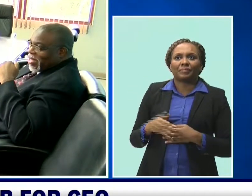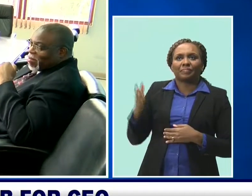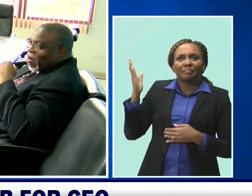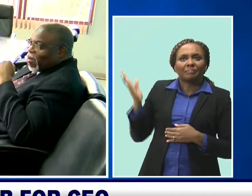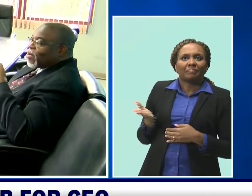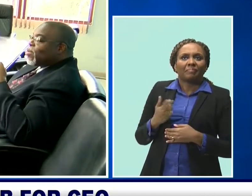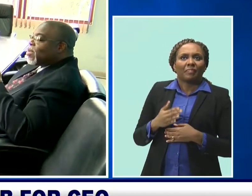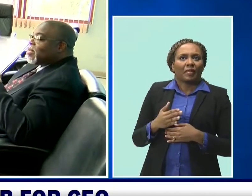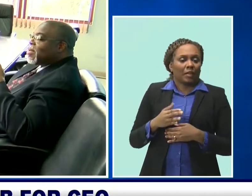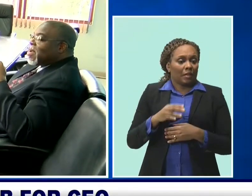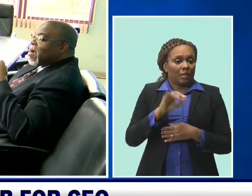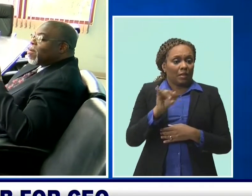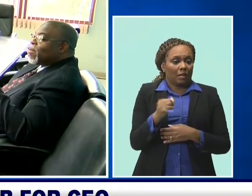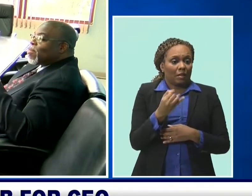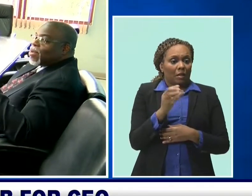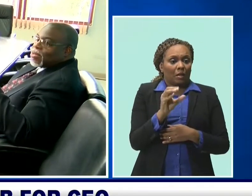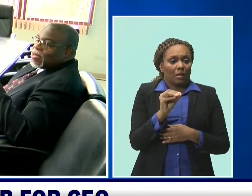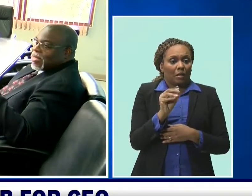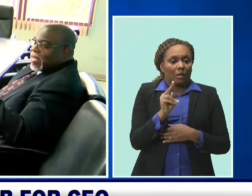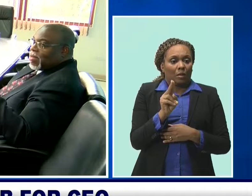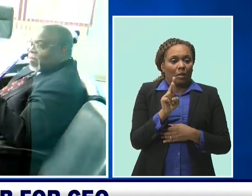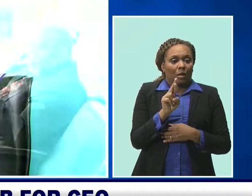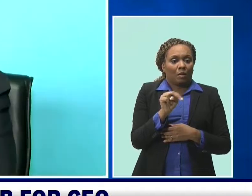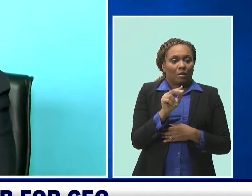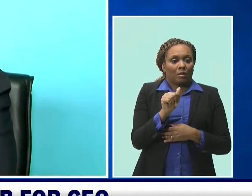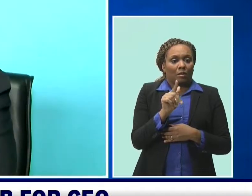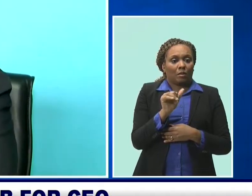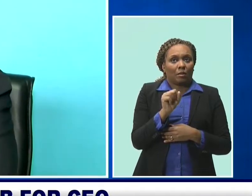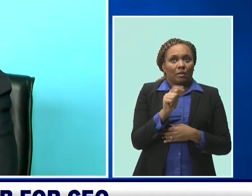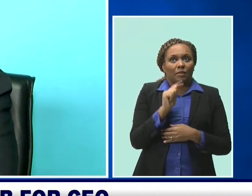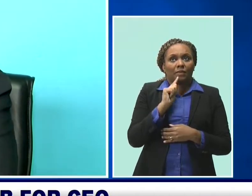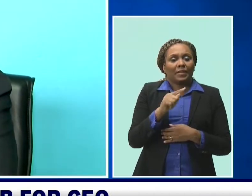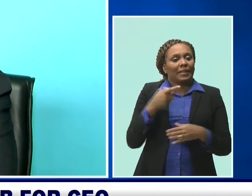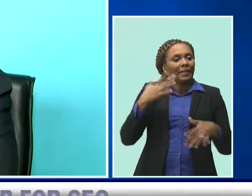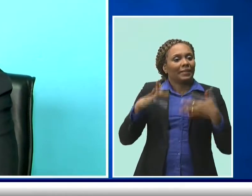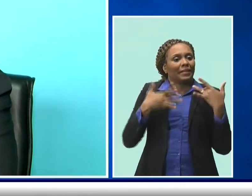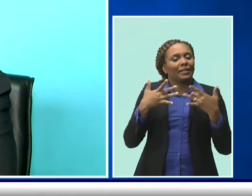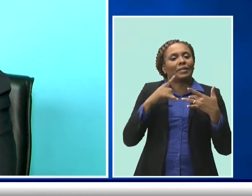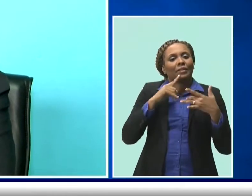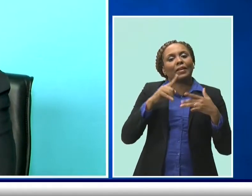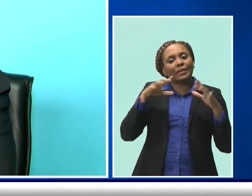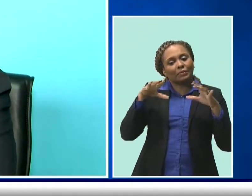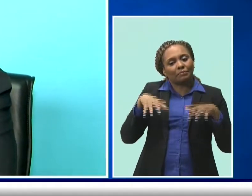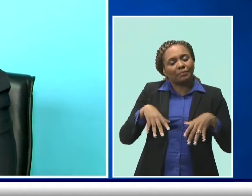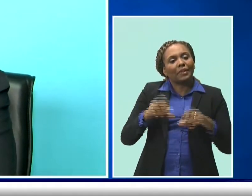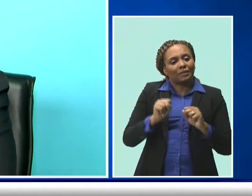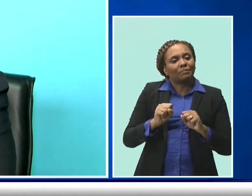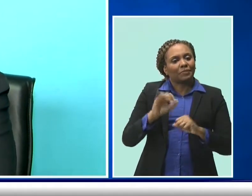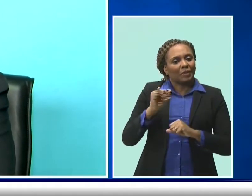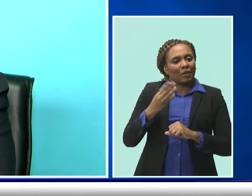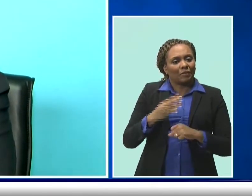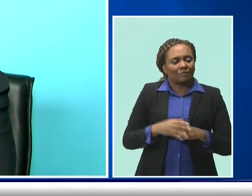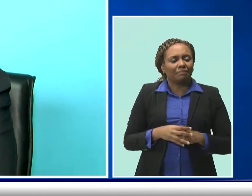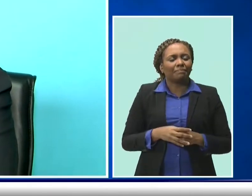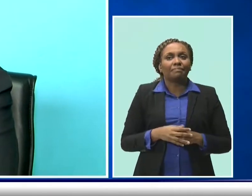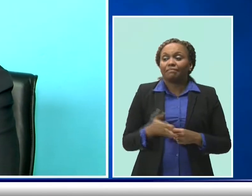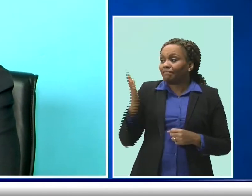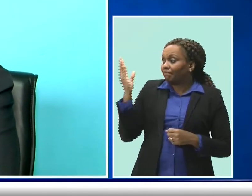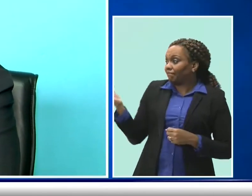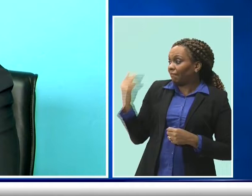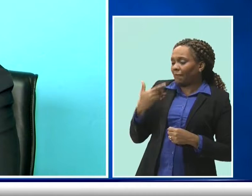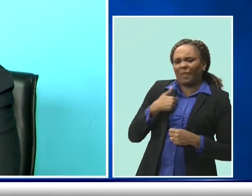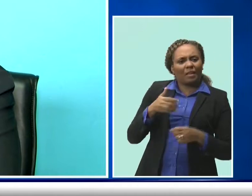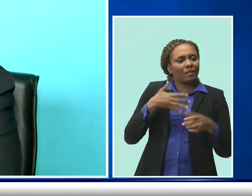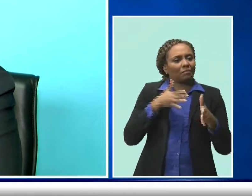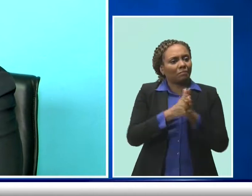award-winning journalist, is excited to take up the mantle. I'm looking forward to making a positive difference. One